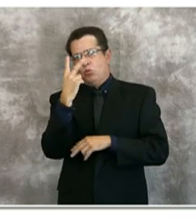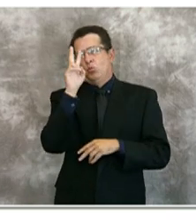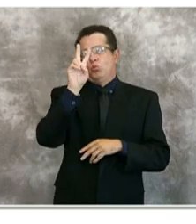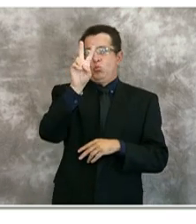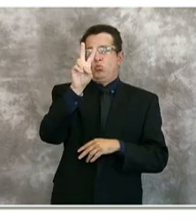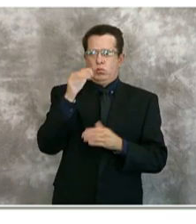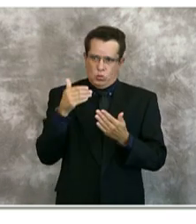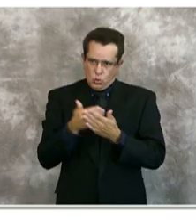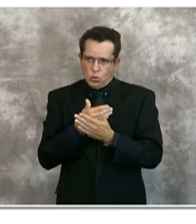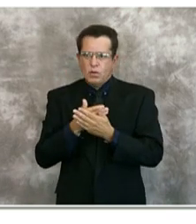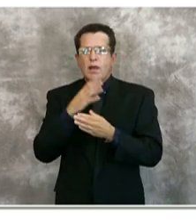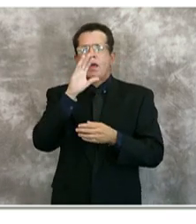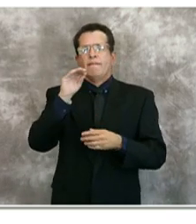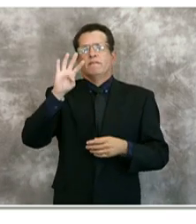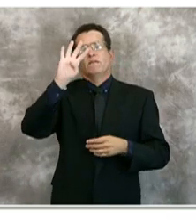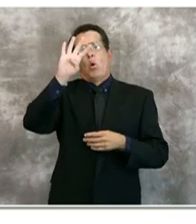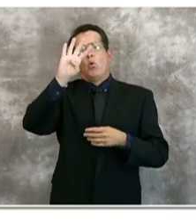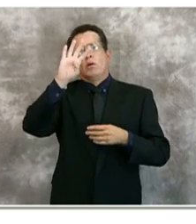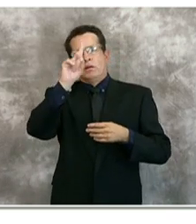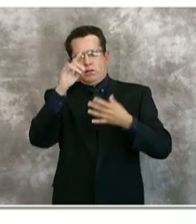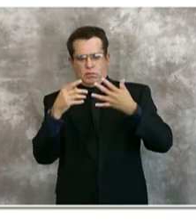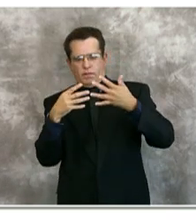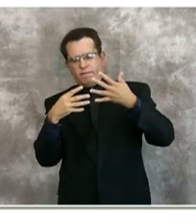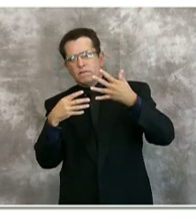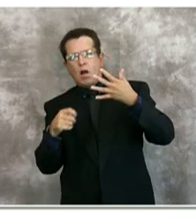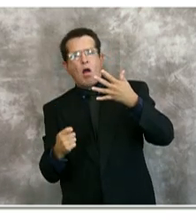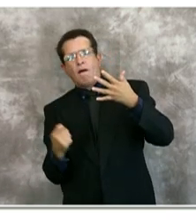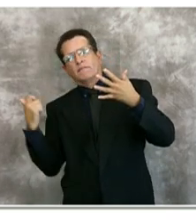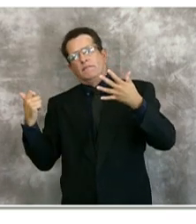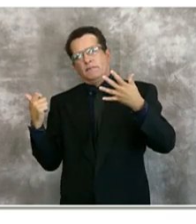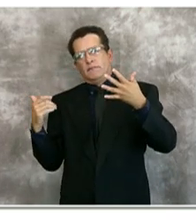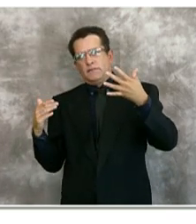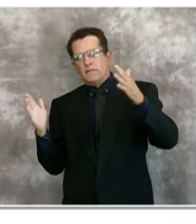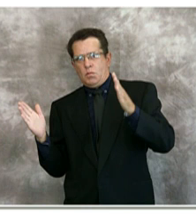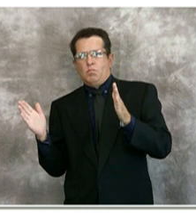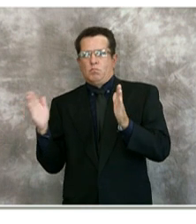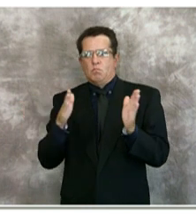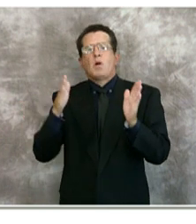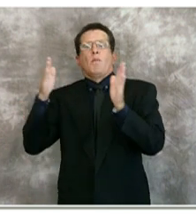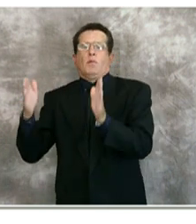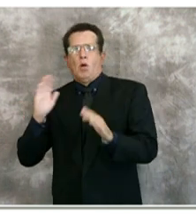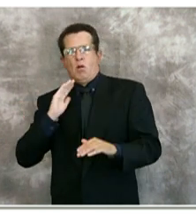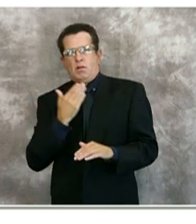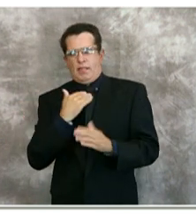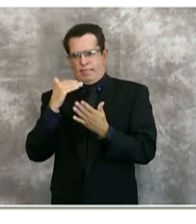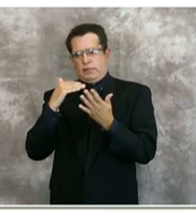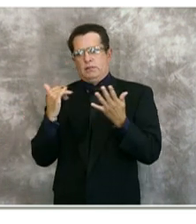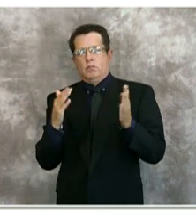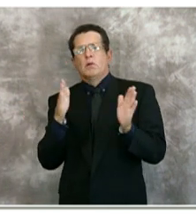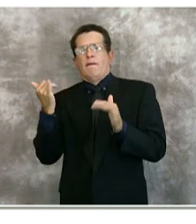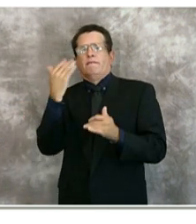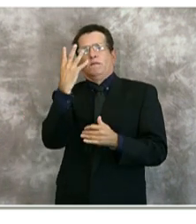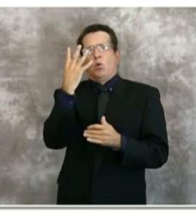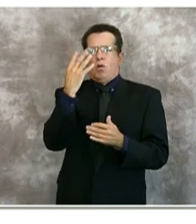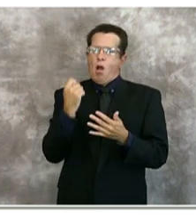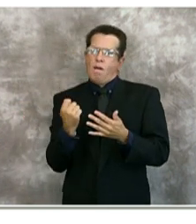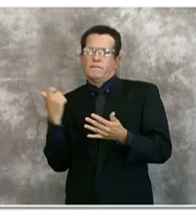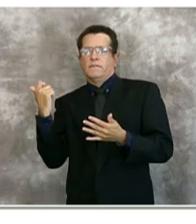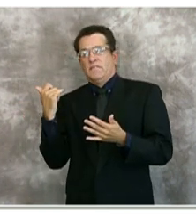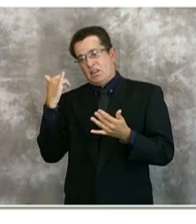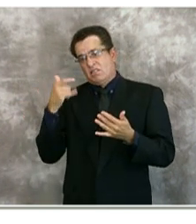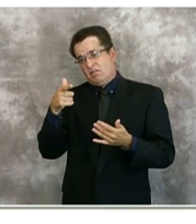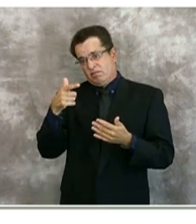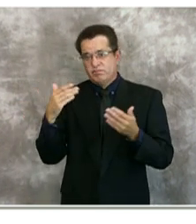also 4 outbreaks fell off our outbreak list since yesterday. On this